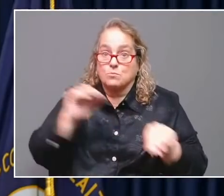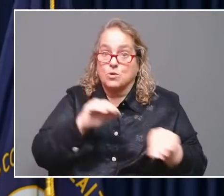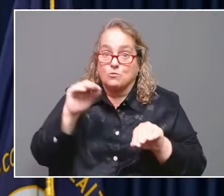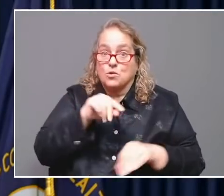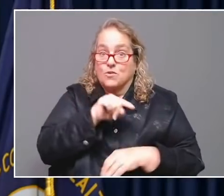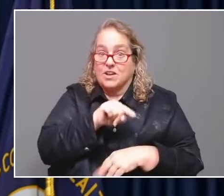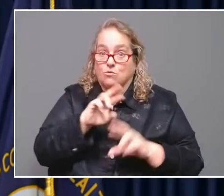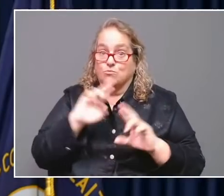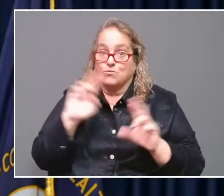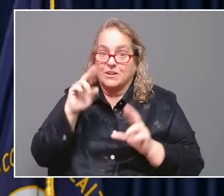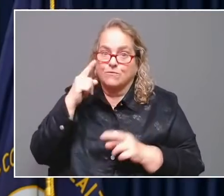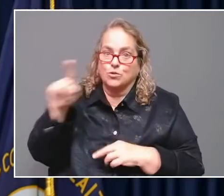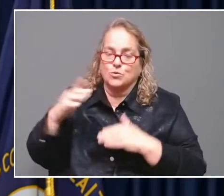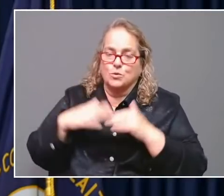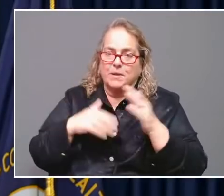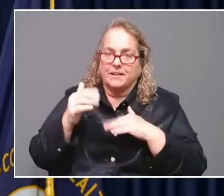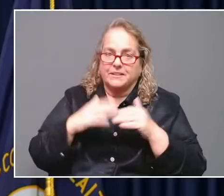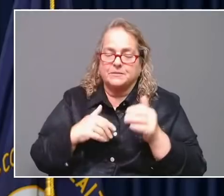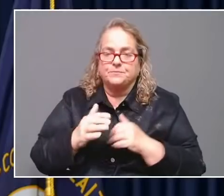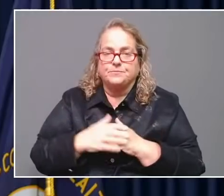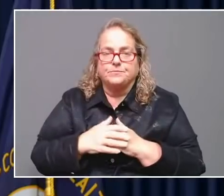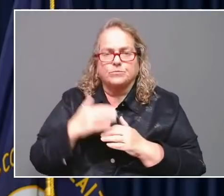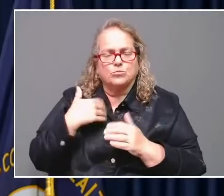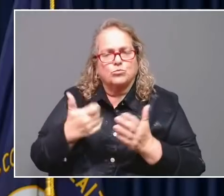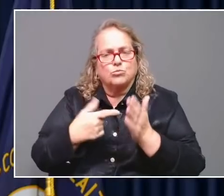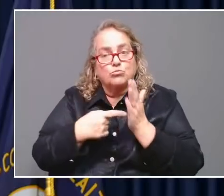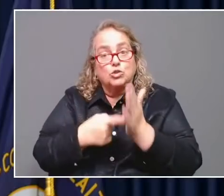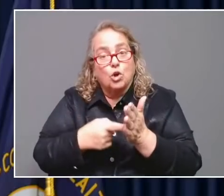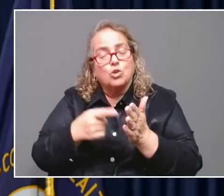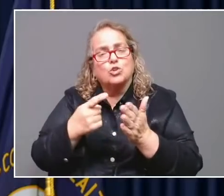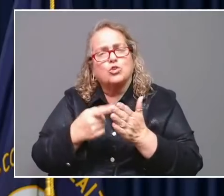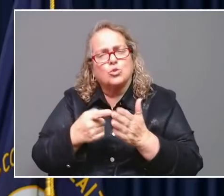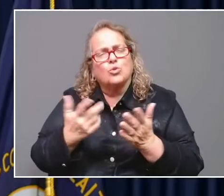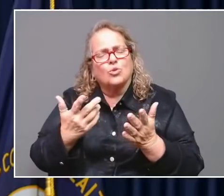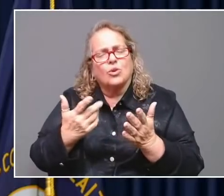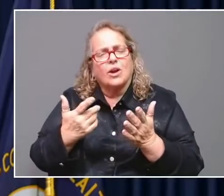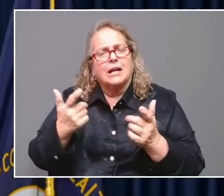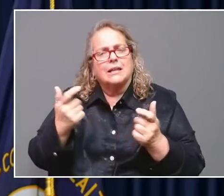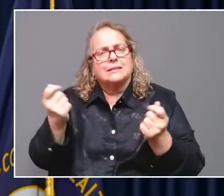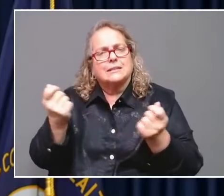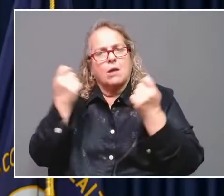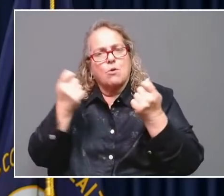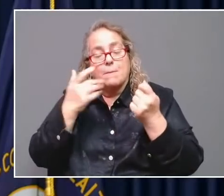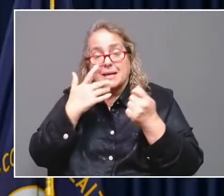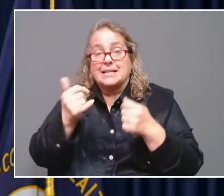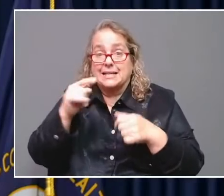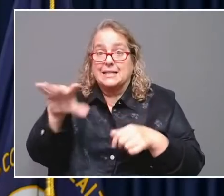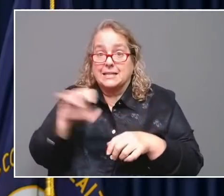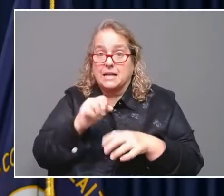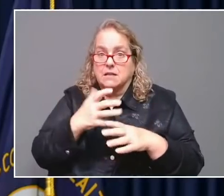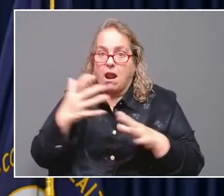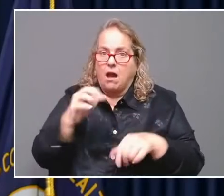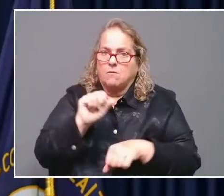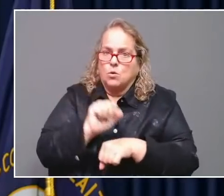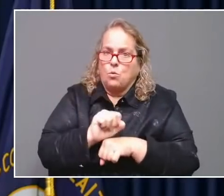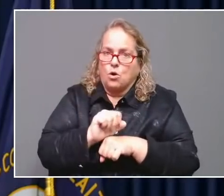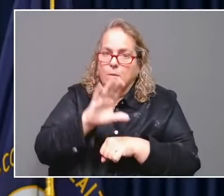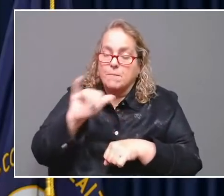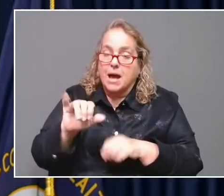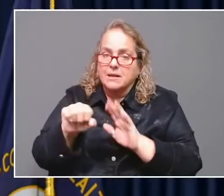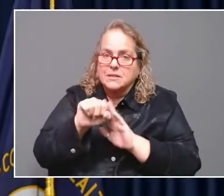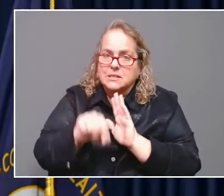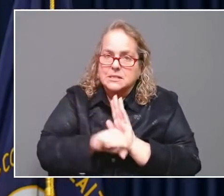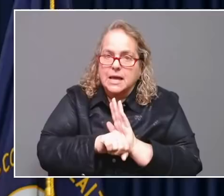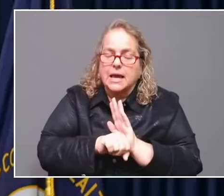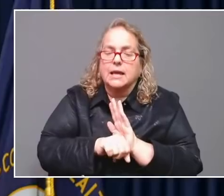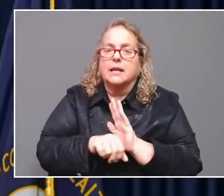wanted to show this, to highlight and to celebrate it, because it takes a lot of work by the state, by localities, and by